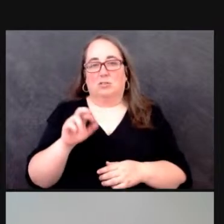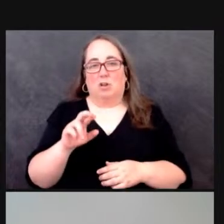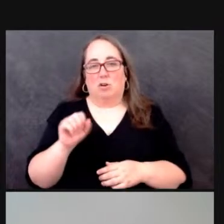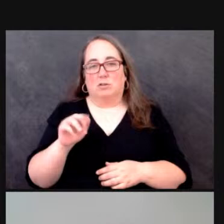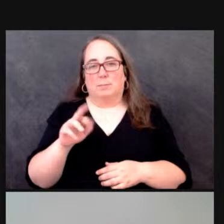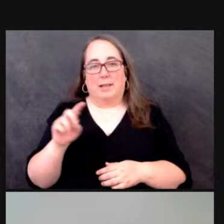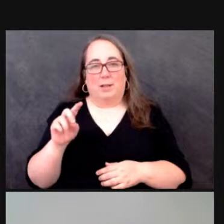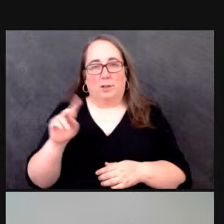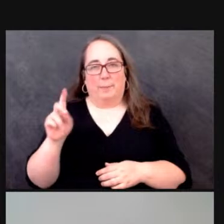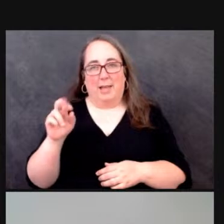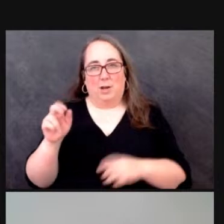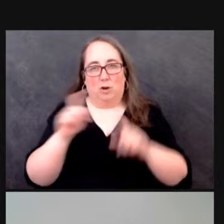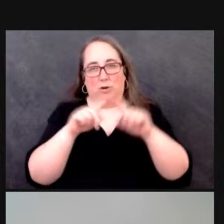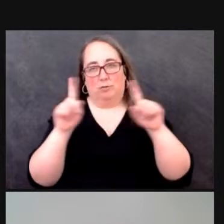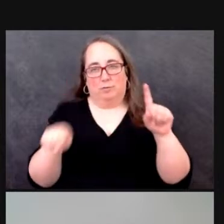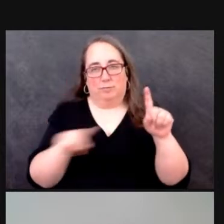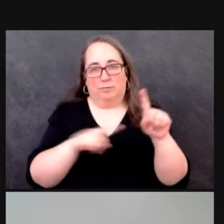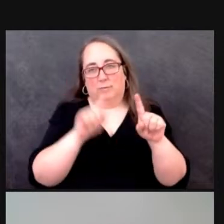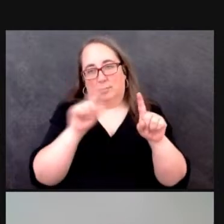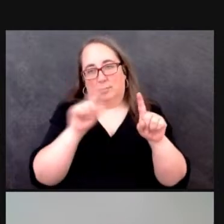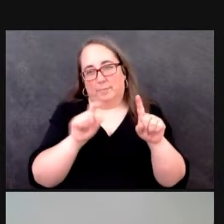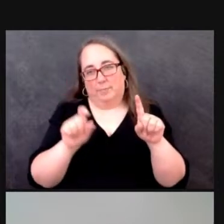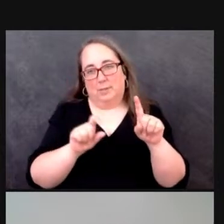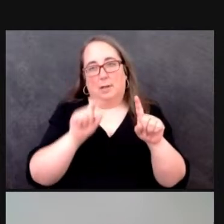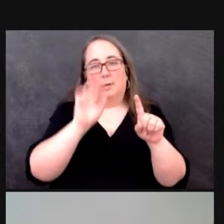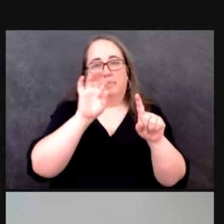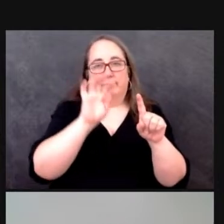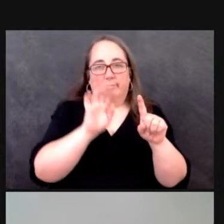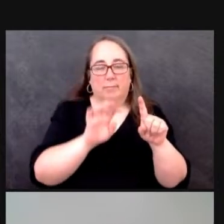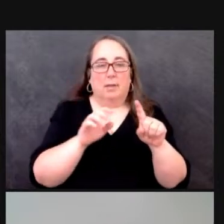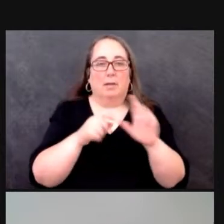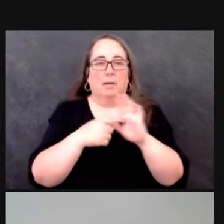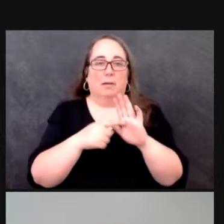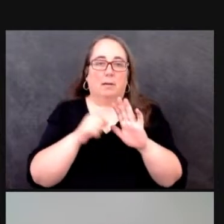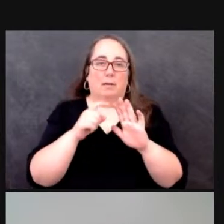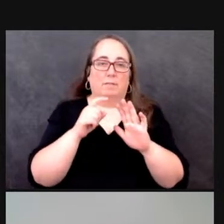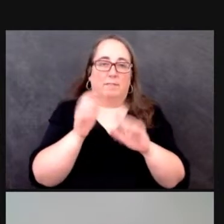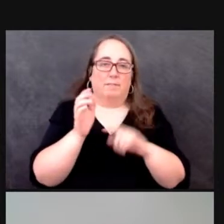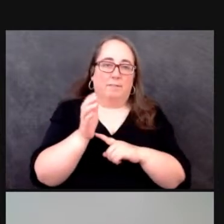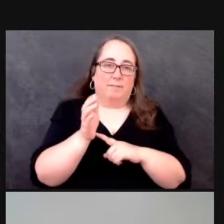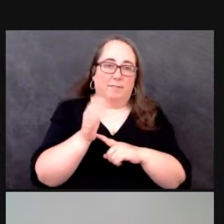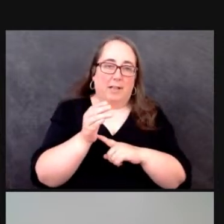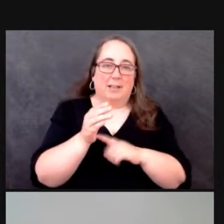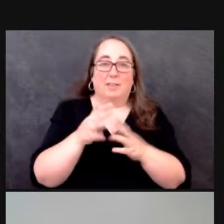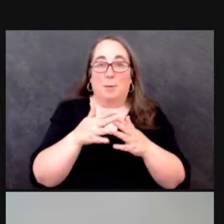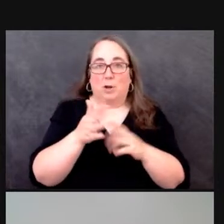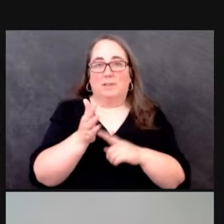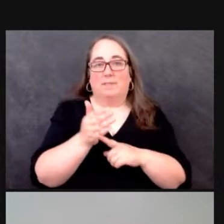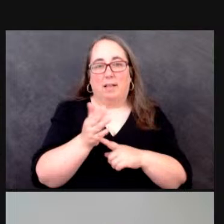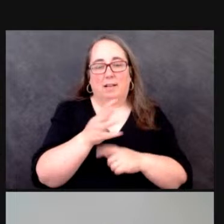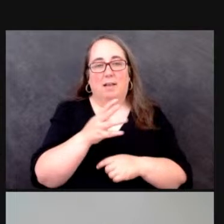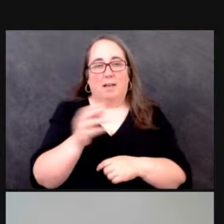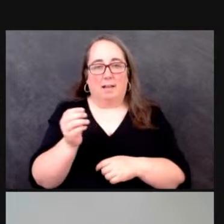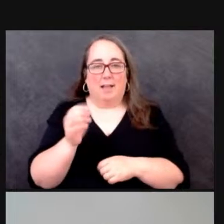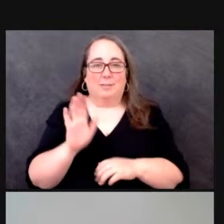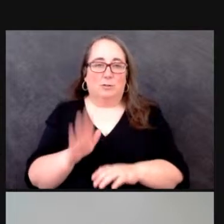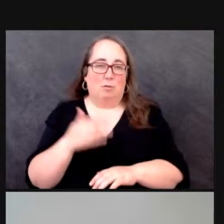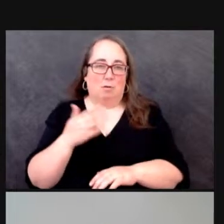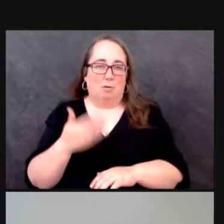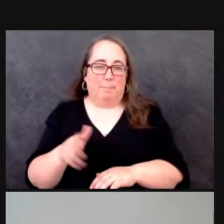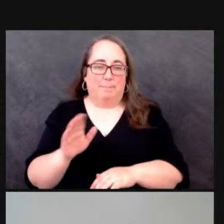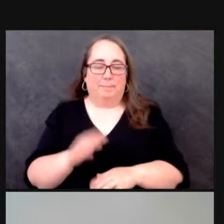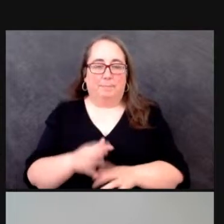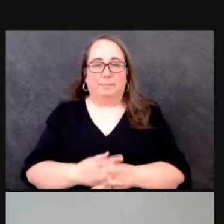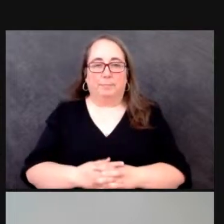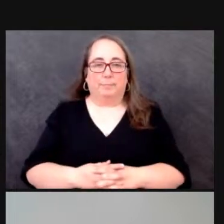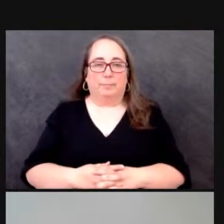It's a small design, and it features both an image of the flag, or I guess I should say the American flag, and the song. It